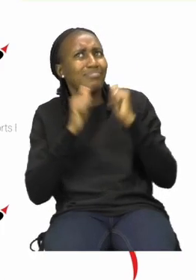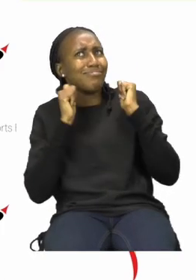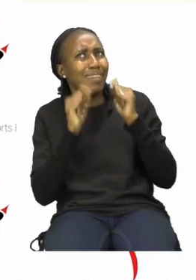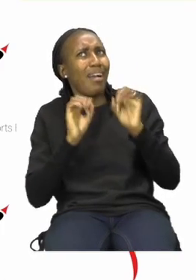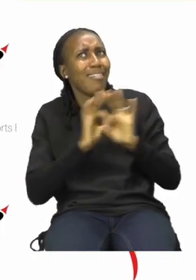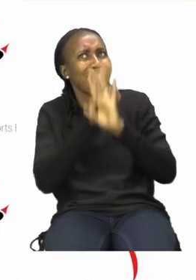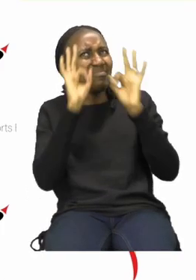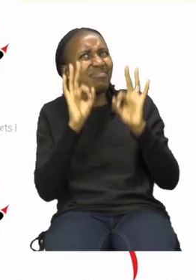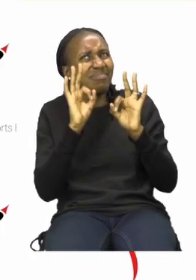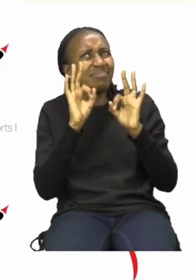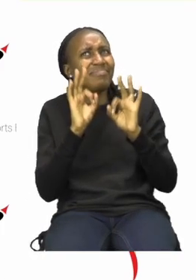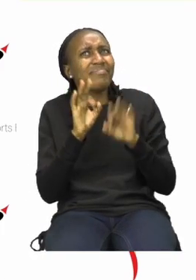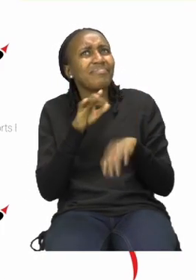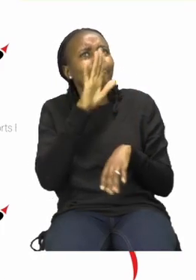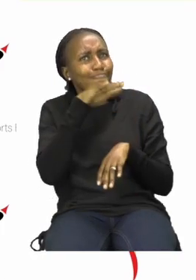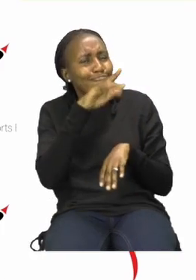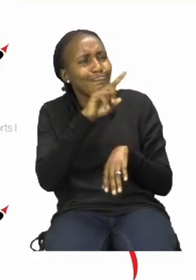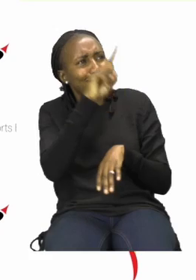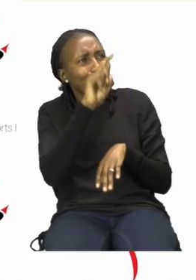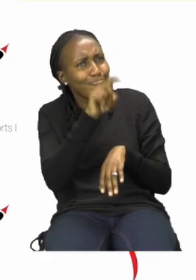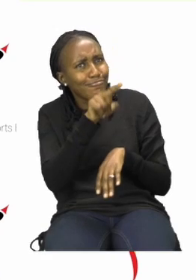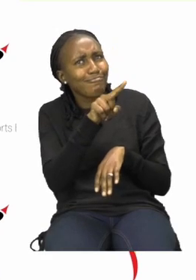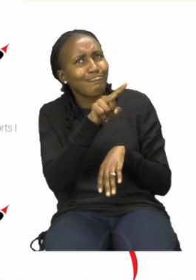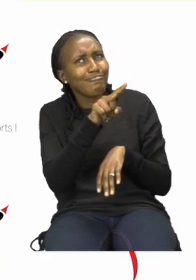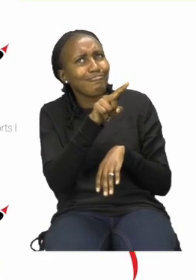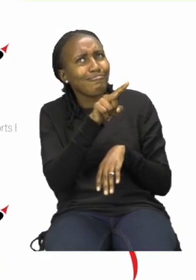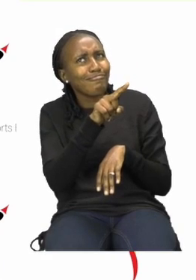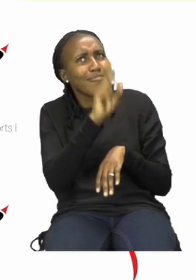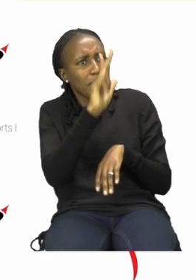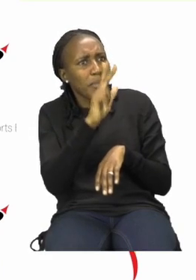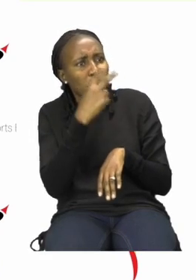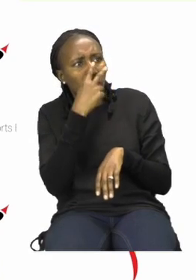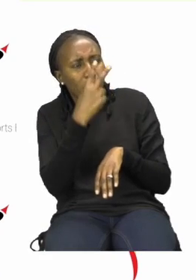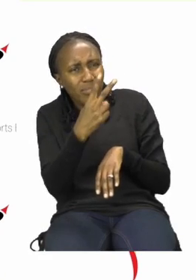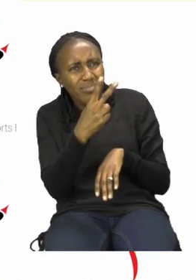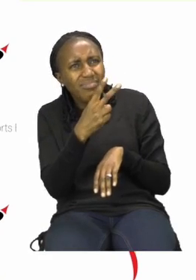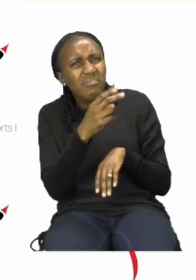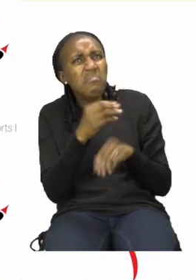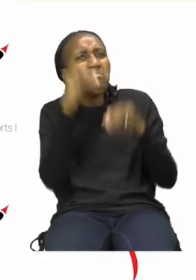should people, people who are maybe watching right now,